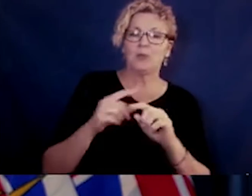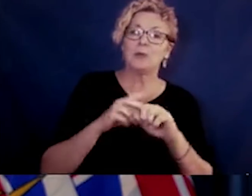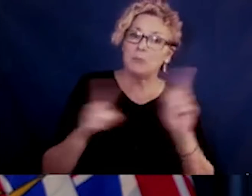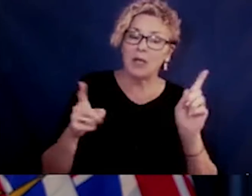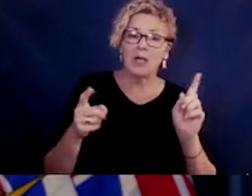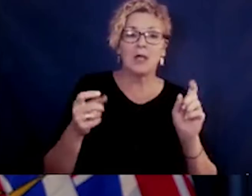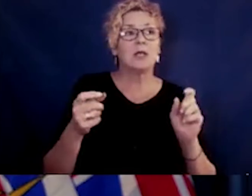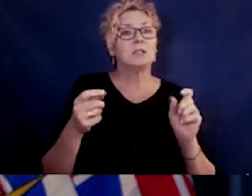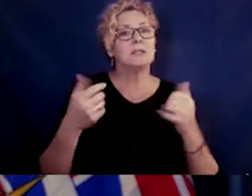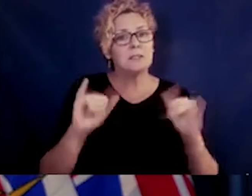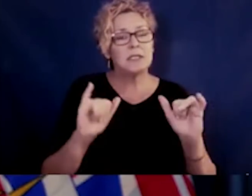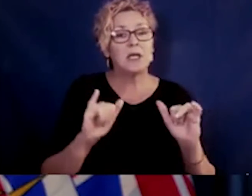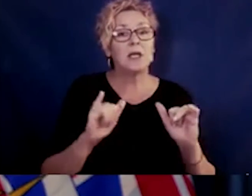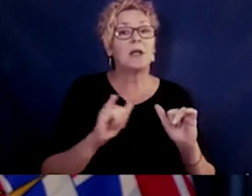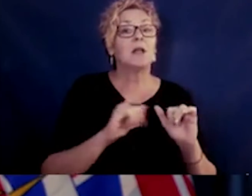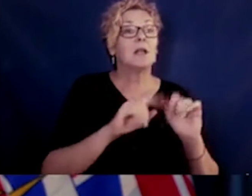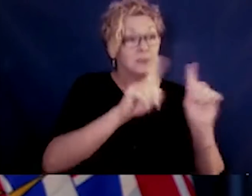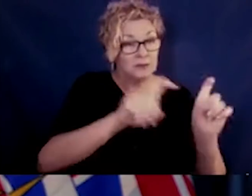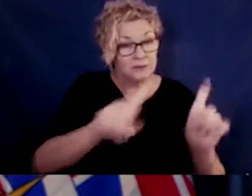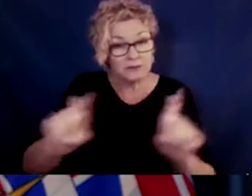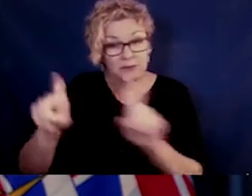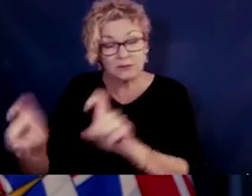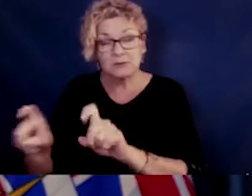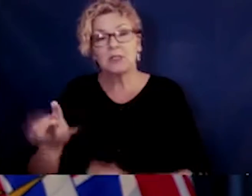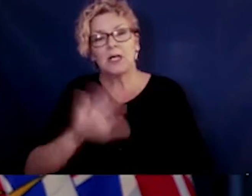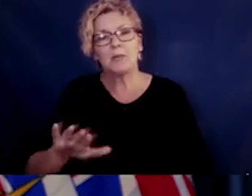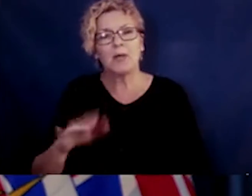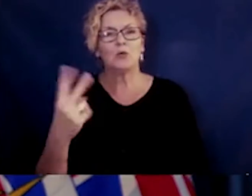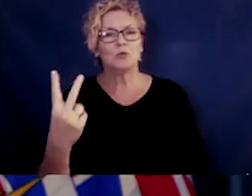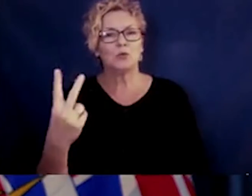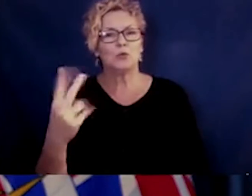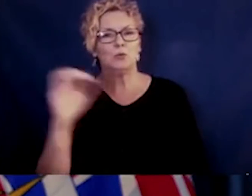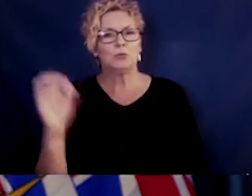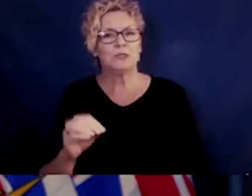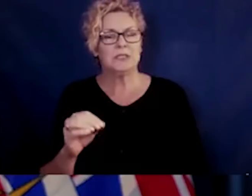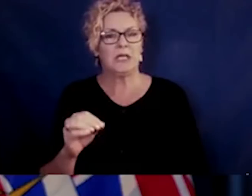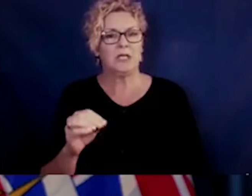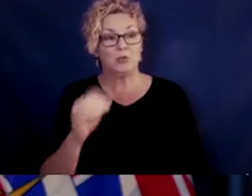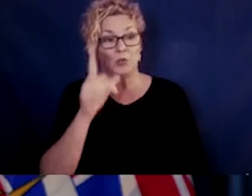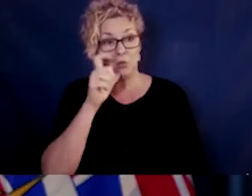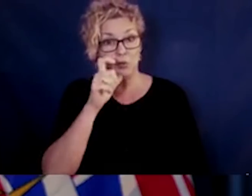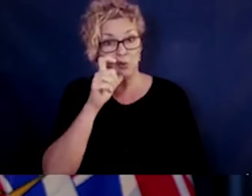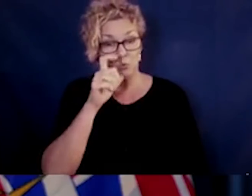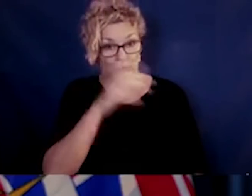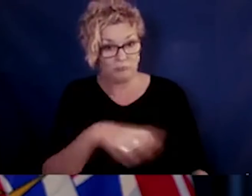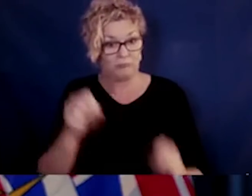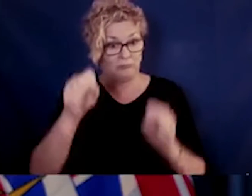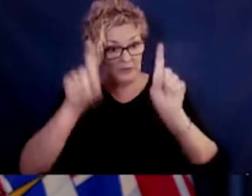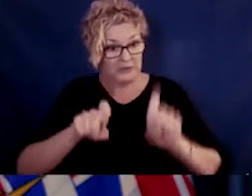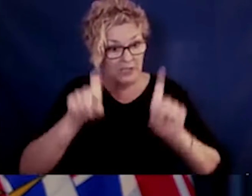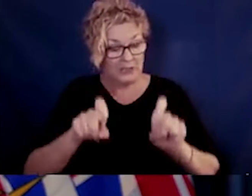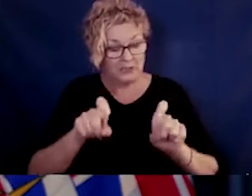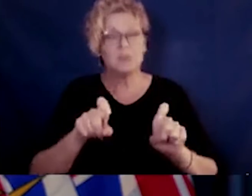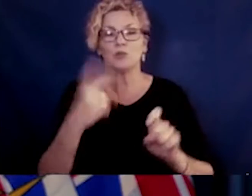are doing contact tracing on every single one. We are also, however, working on a province-wide plan to ensure